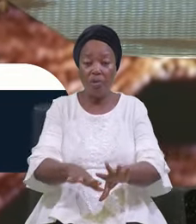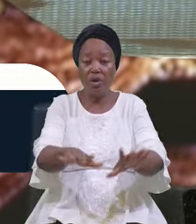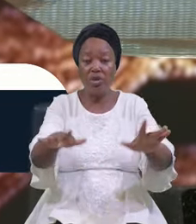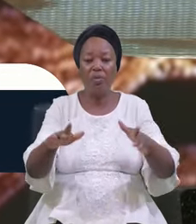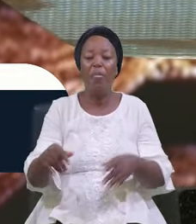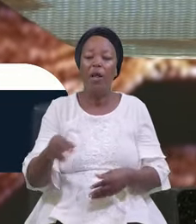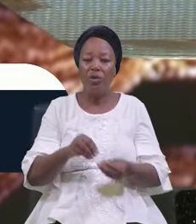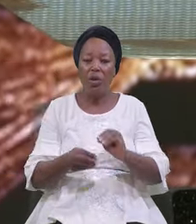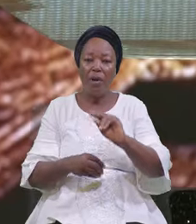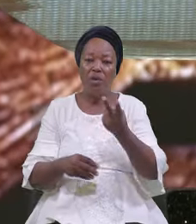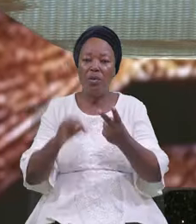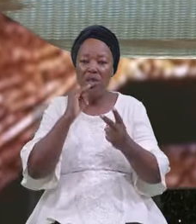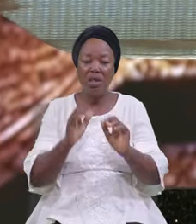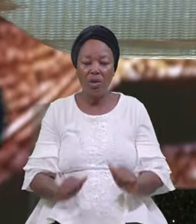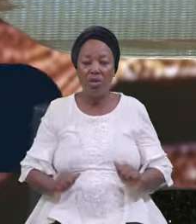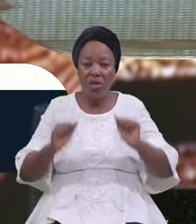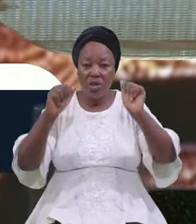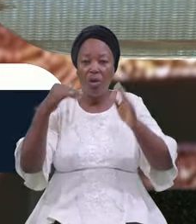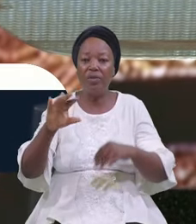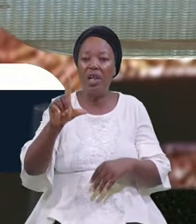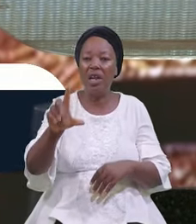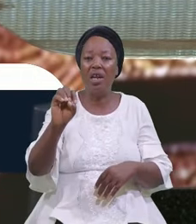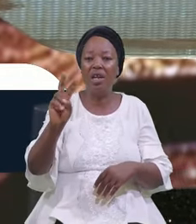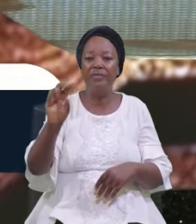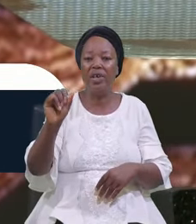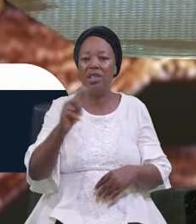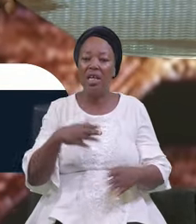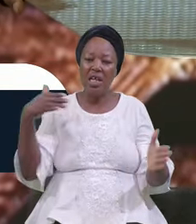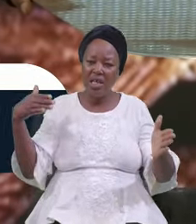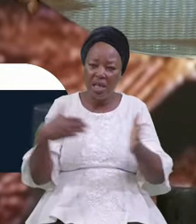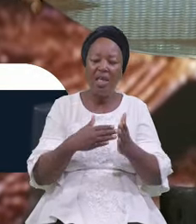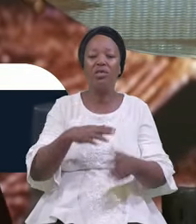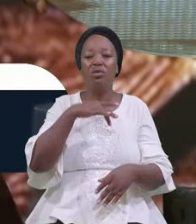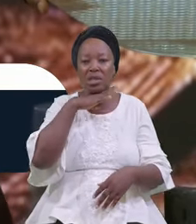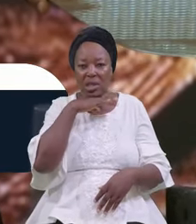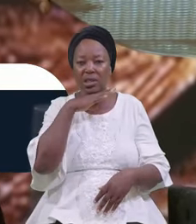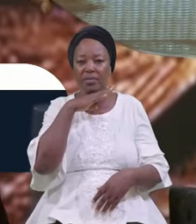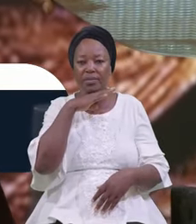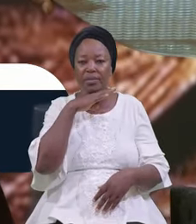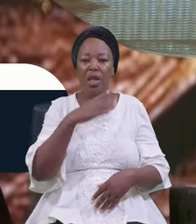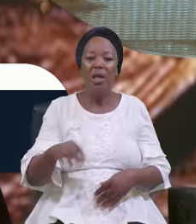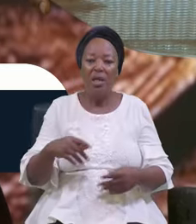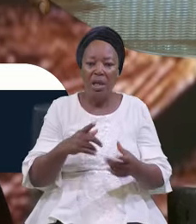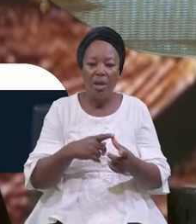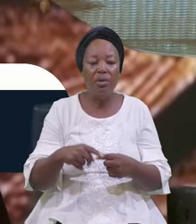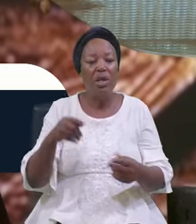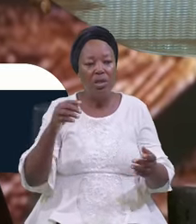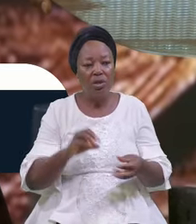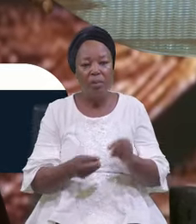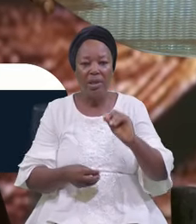is the consecration of Levites against corruption, contamination. And number three,